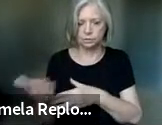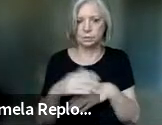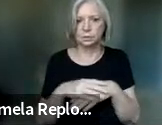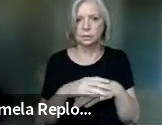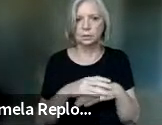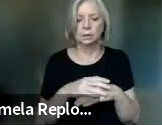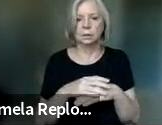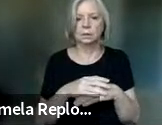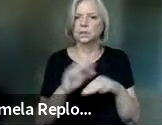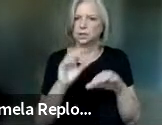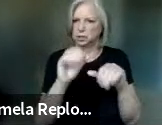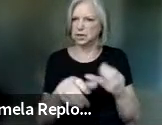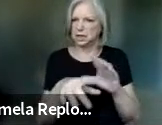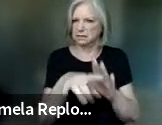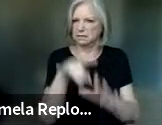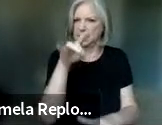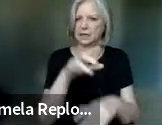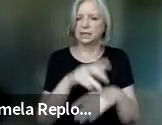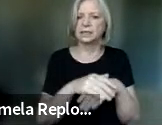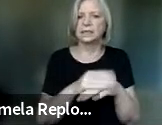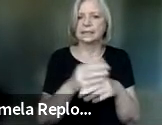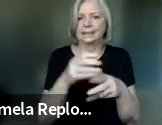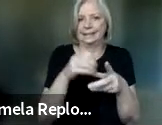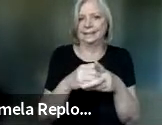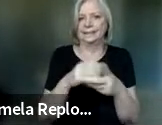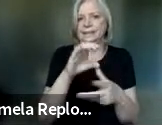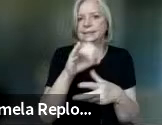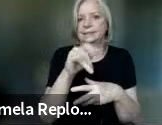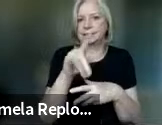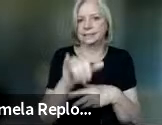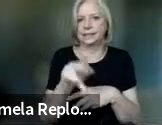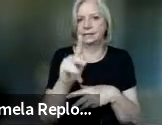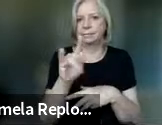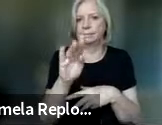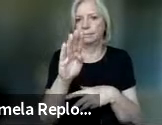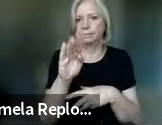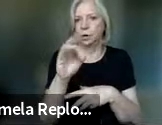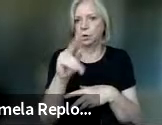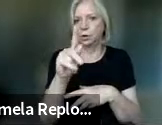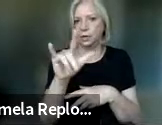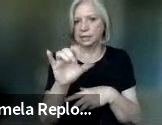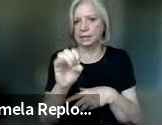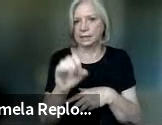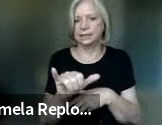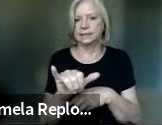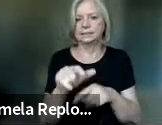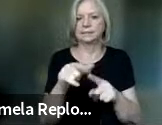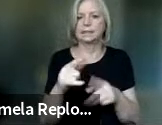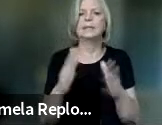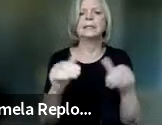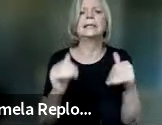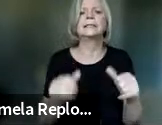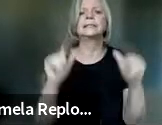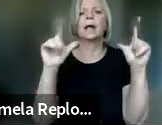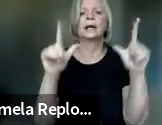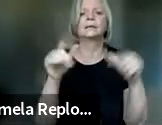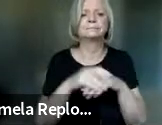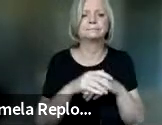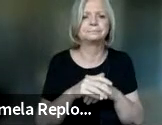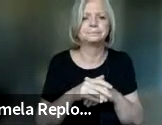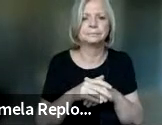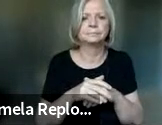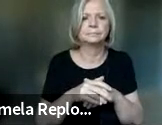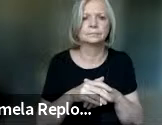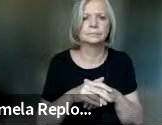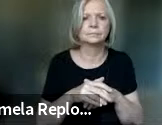but you can find them on ours and City of Berkeley's websites about how to get vaccinated. Next slide. And